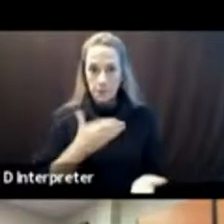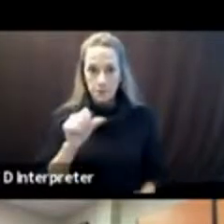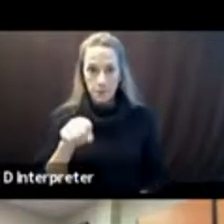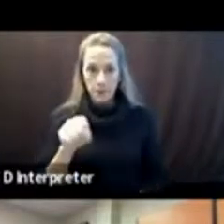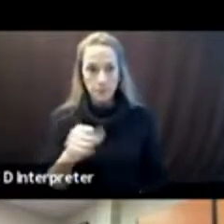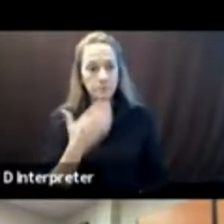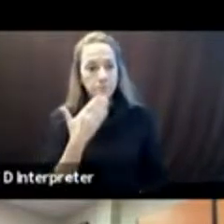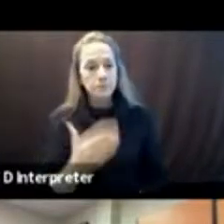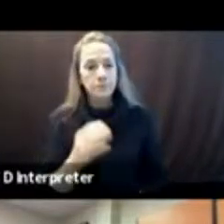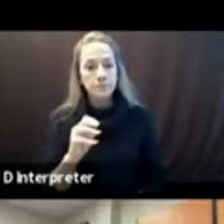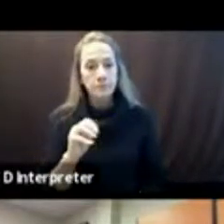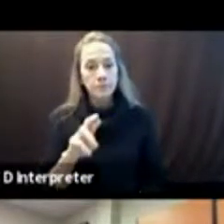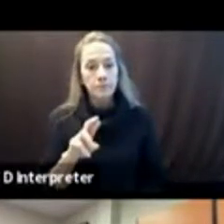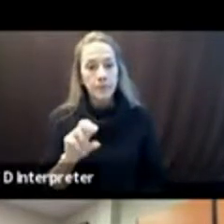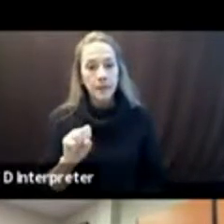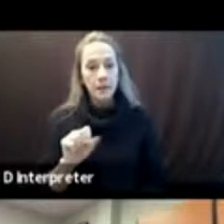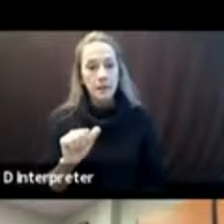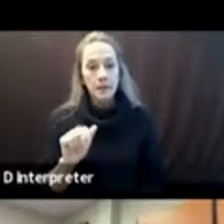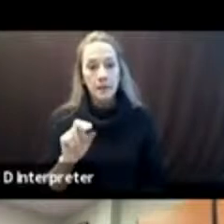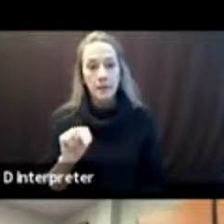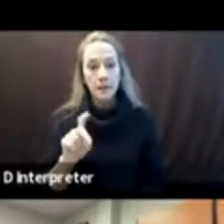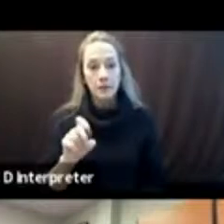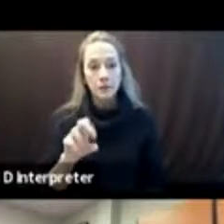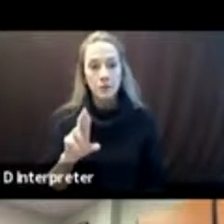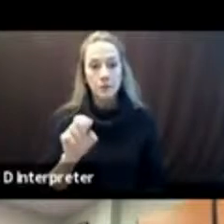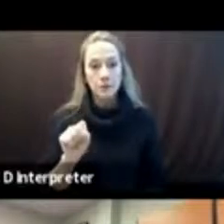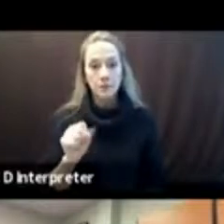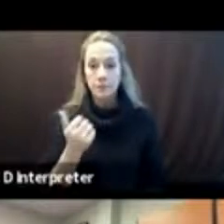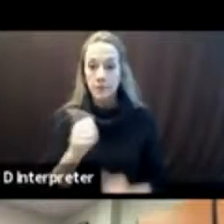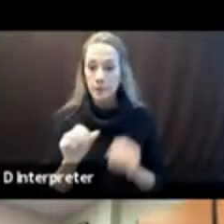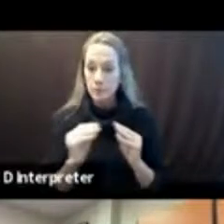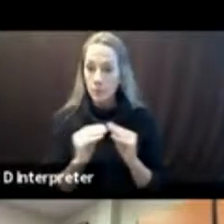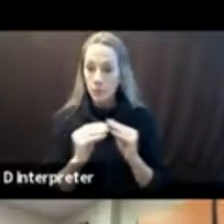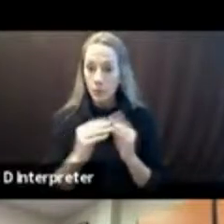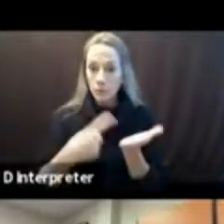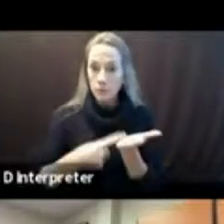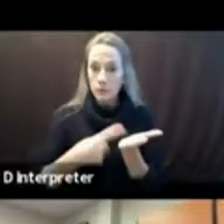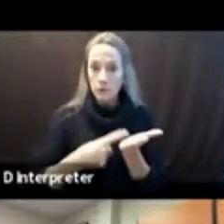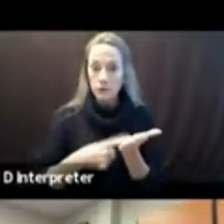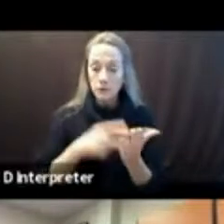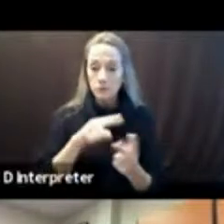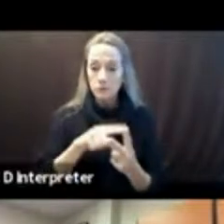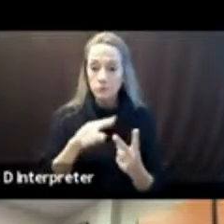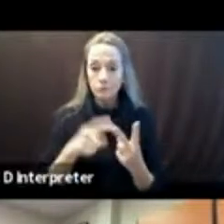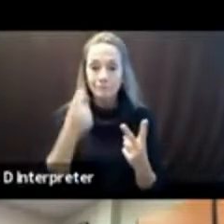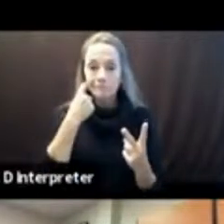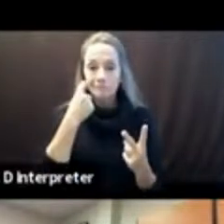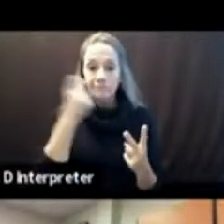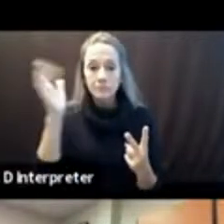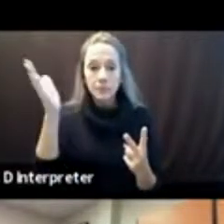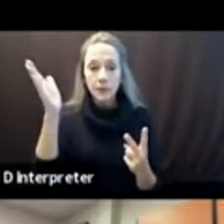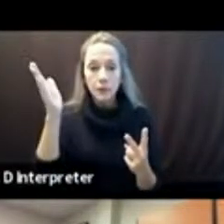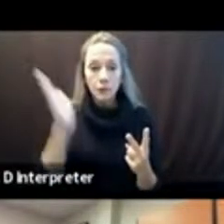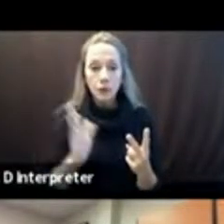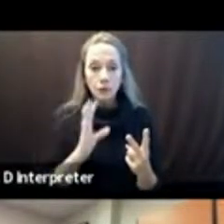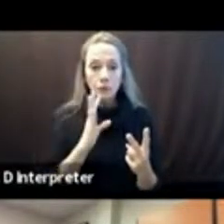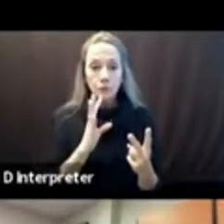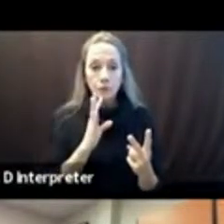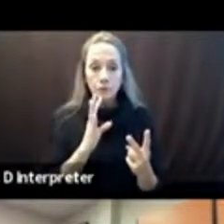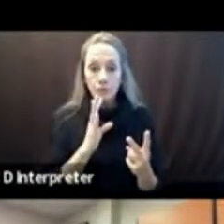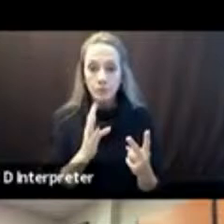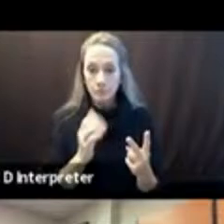Thank you, Mr. Sanders. Any other points of discussion on either of our two public forum speakers by the board